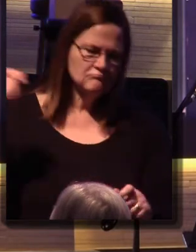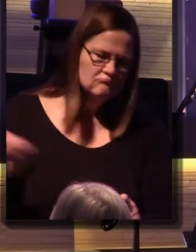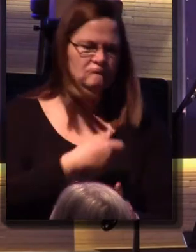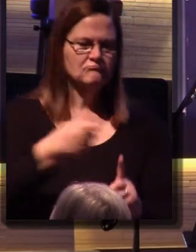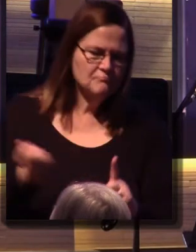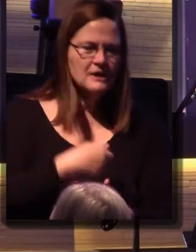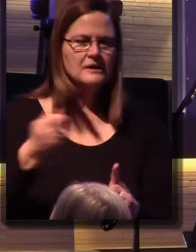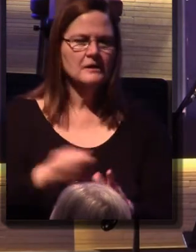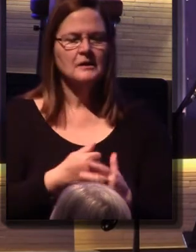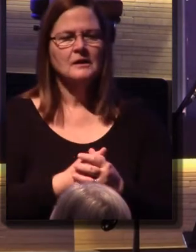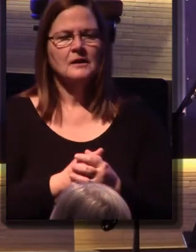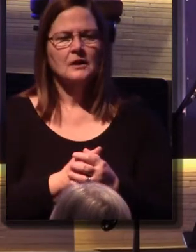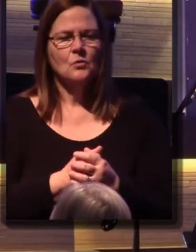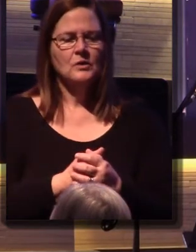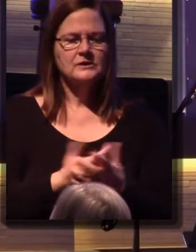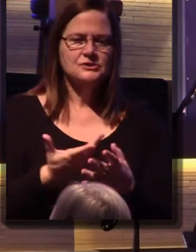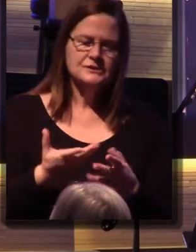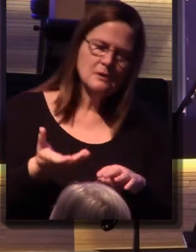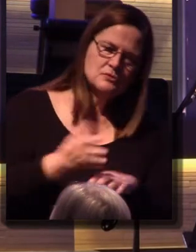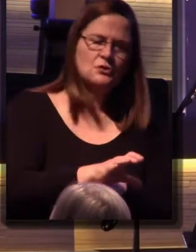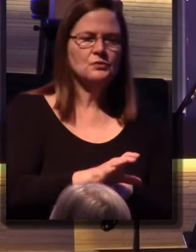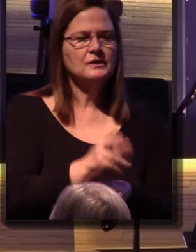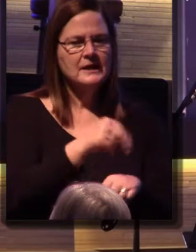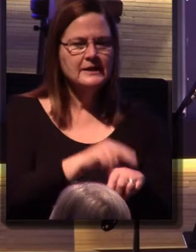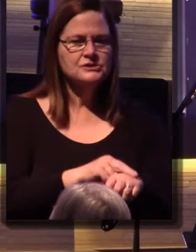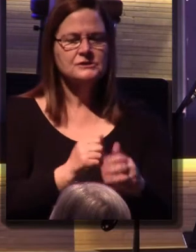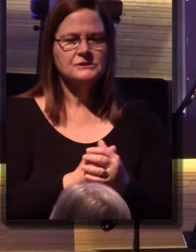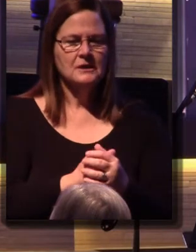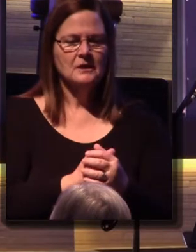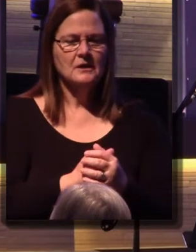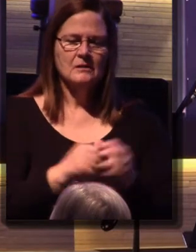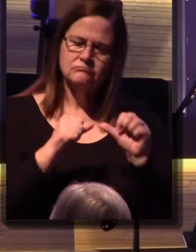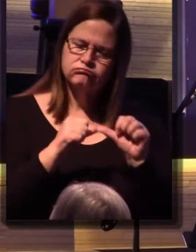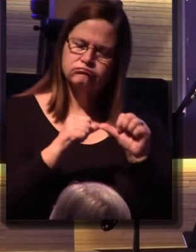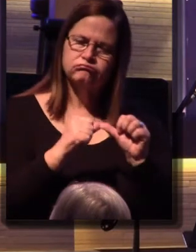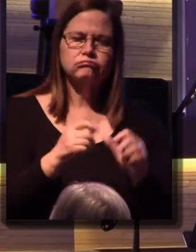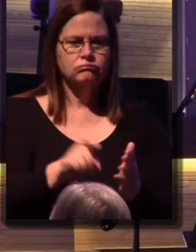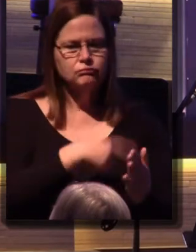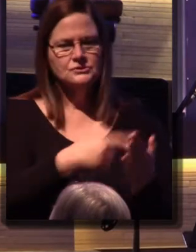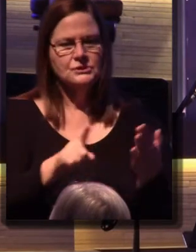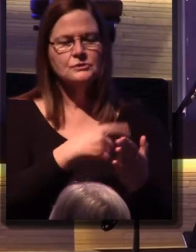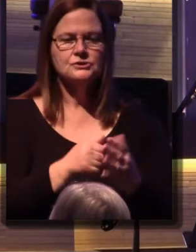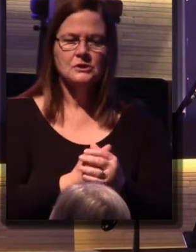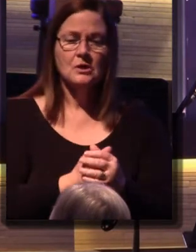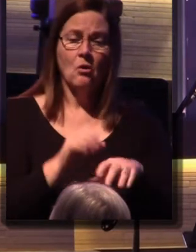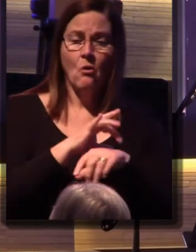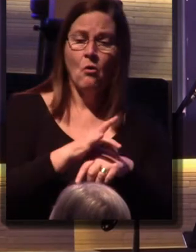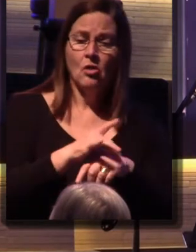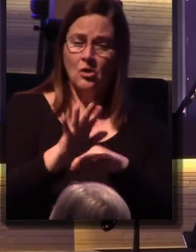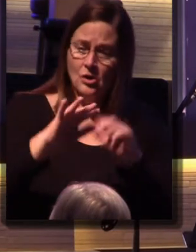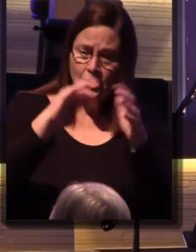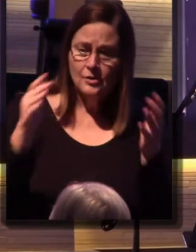with unceasing strokes, which subdued the nations in anger, with unrestrained persecution. The